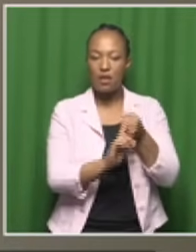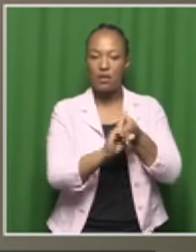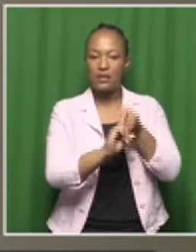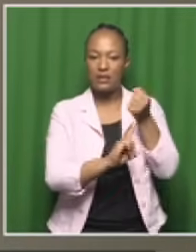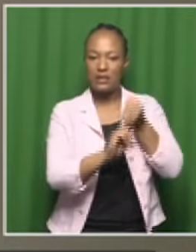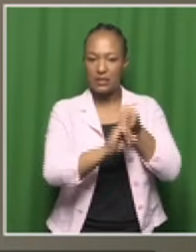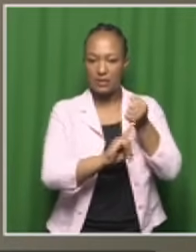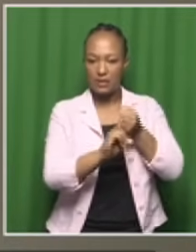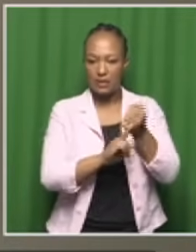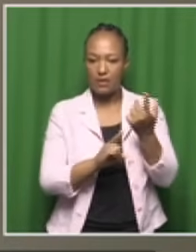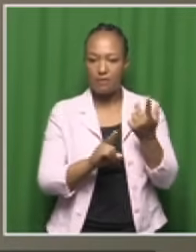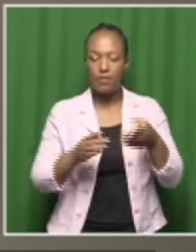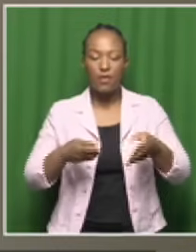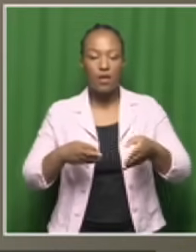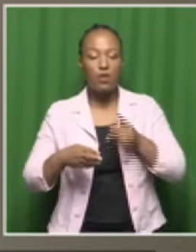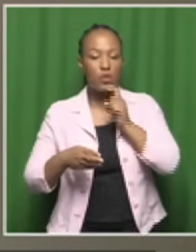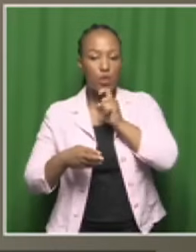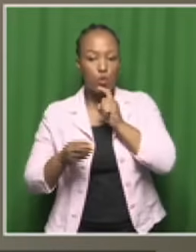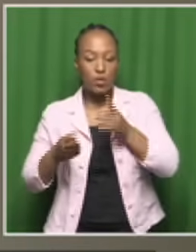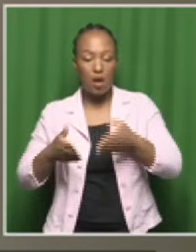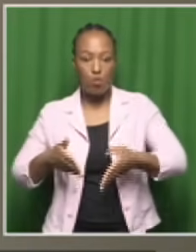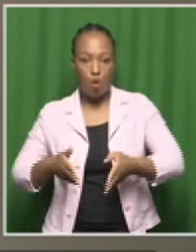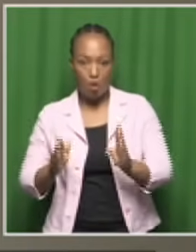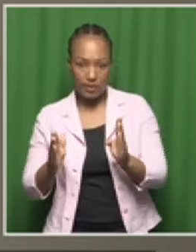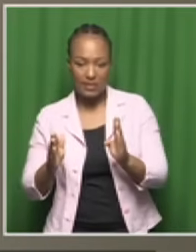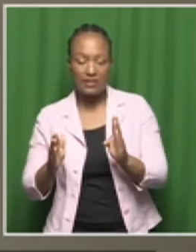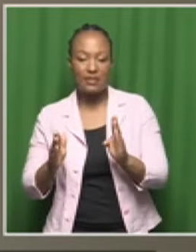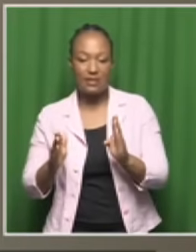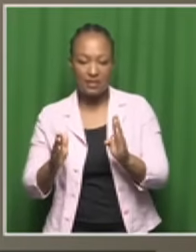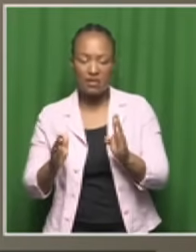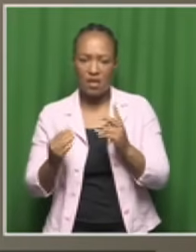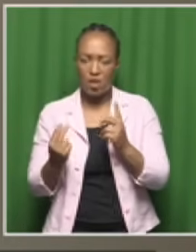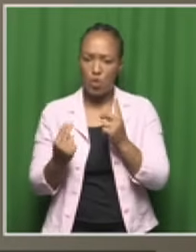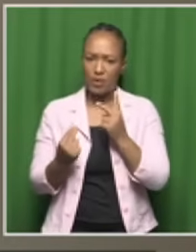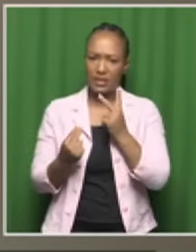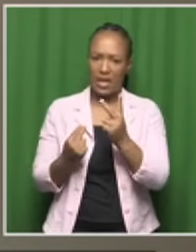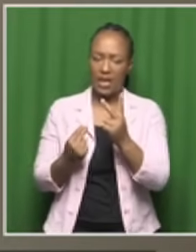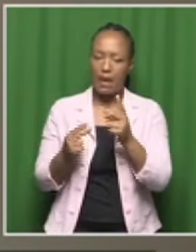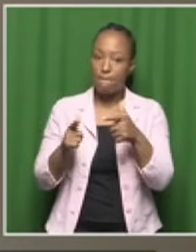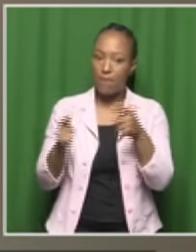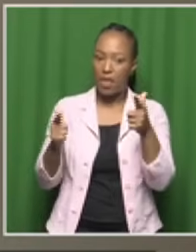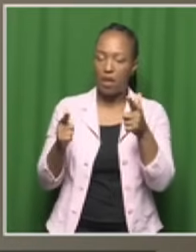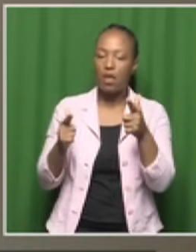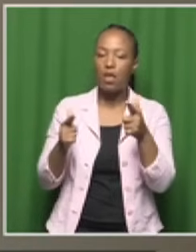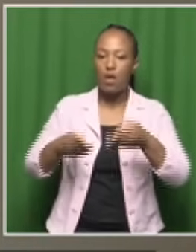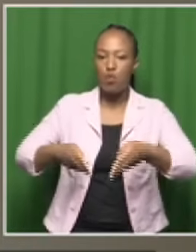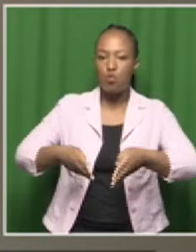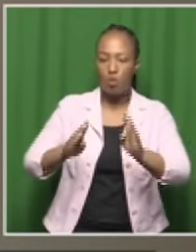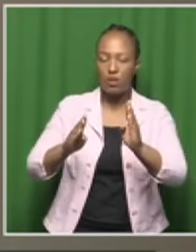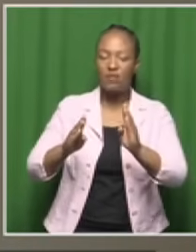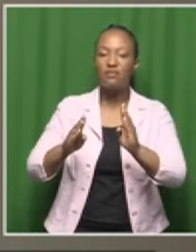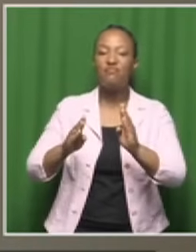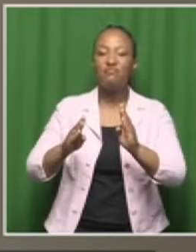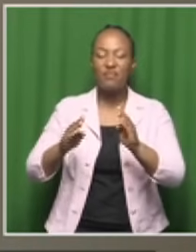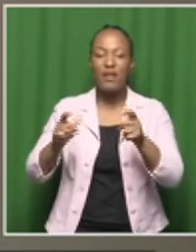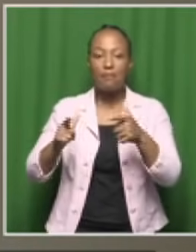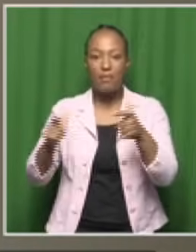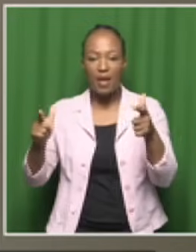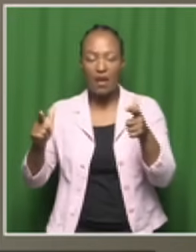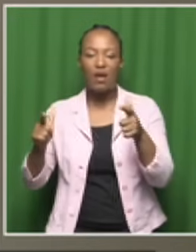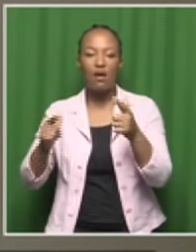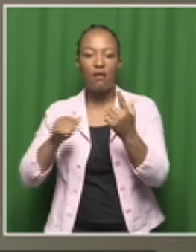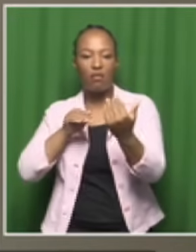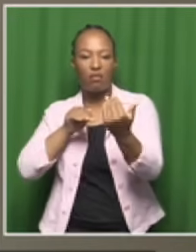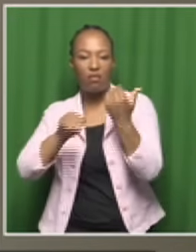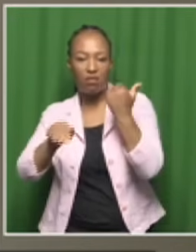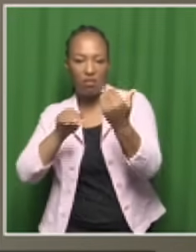the main roads, especially when we see the main roads that are being used, the national roads that are being used leading to